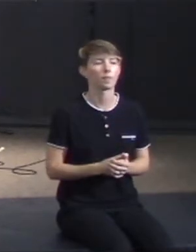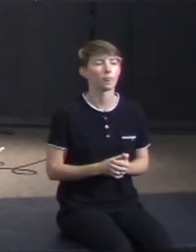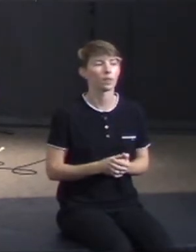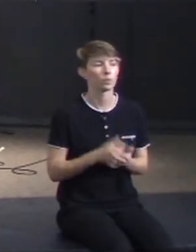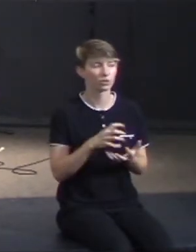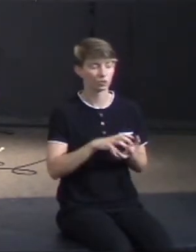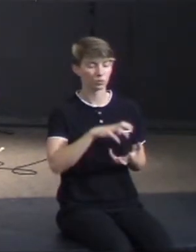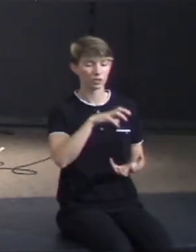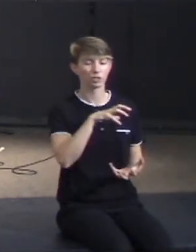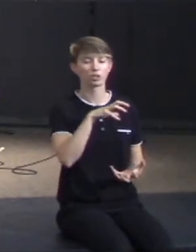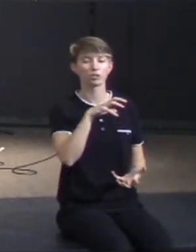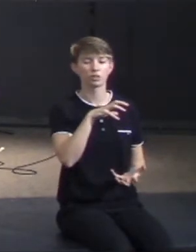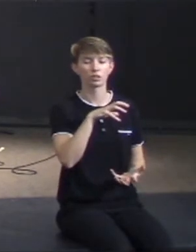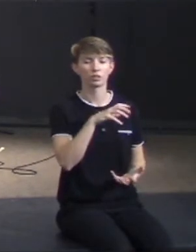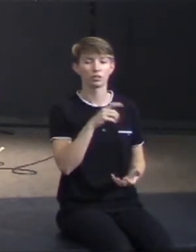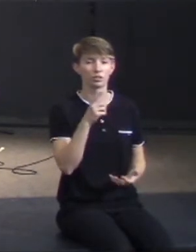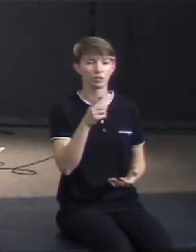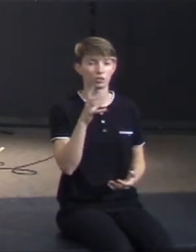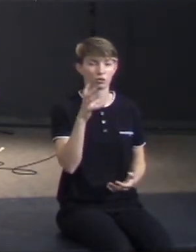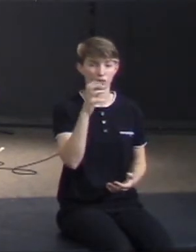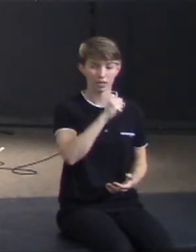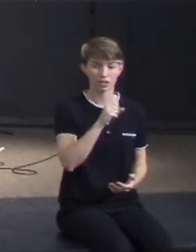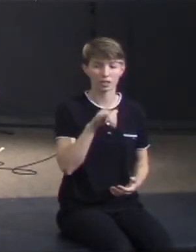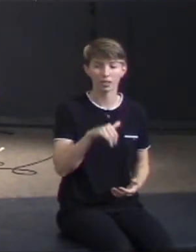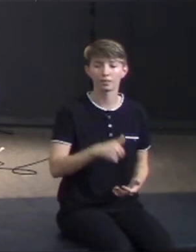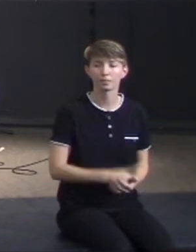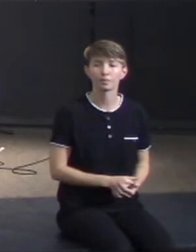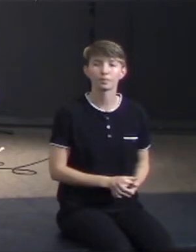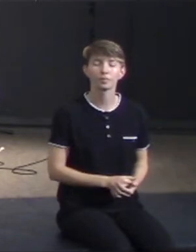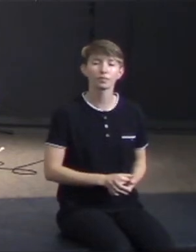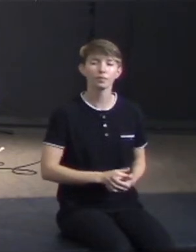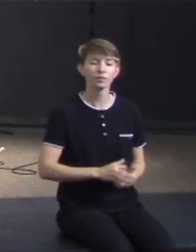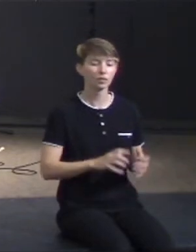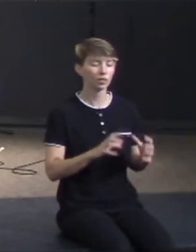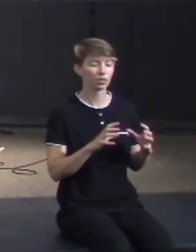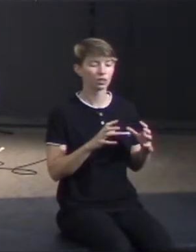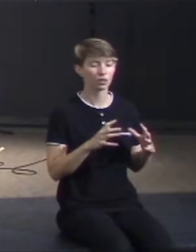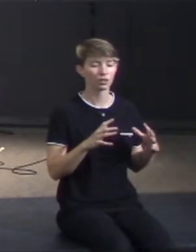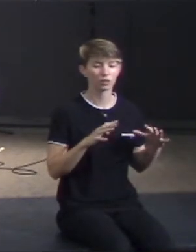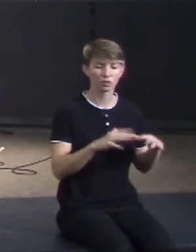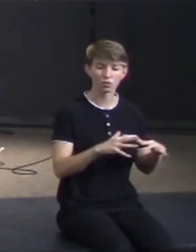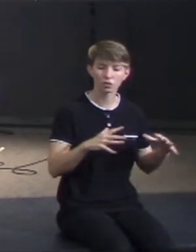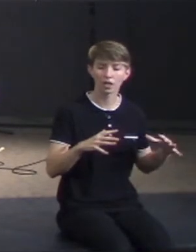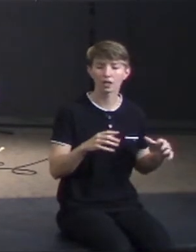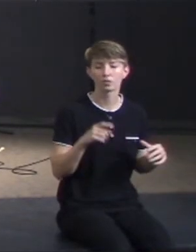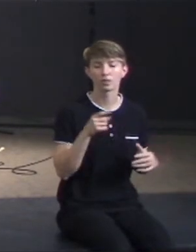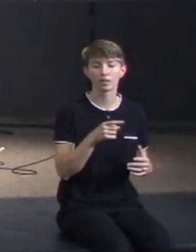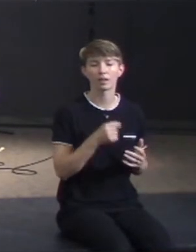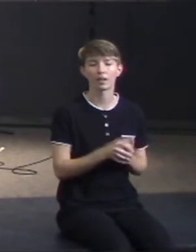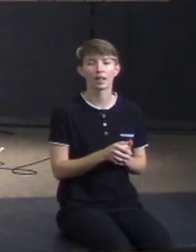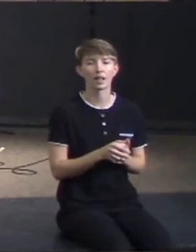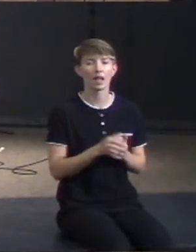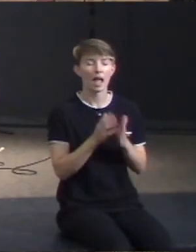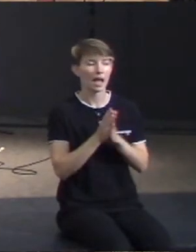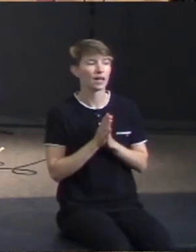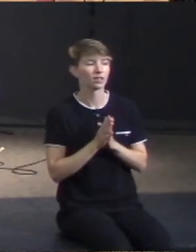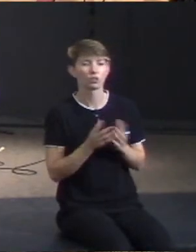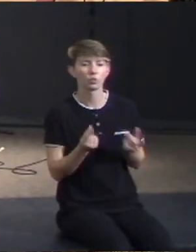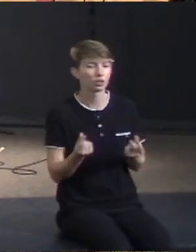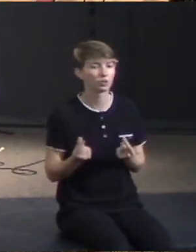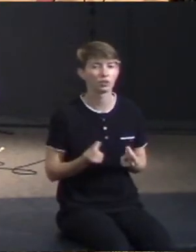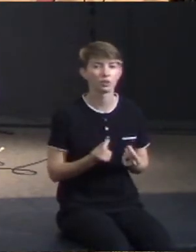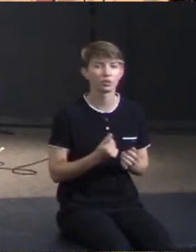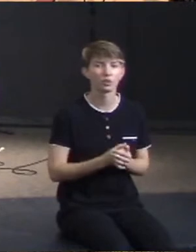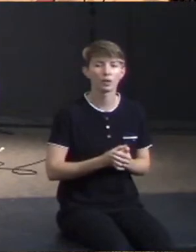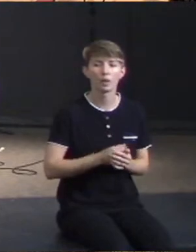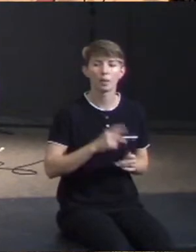that? The crowds were there. They asked, what should we do? And John says, anyone of you has two tunics? Tunics should share